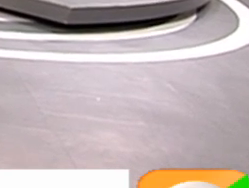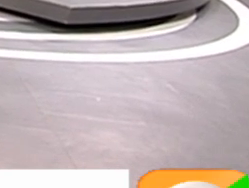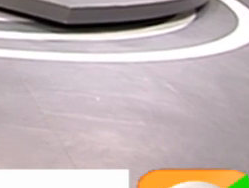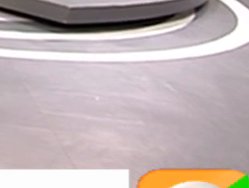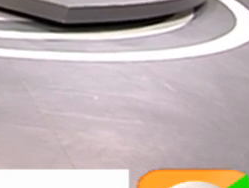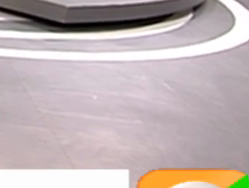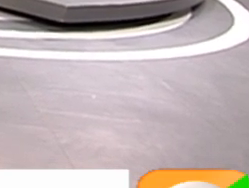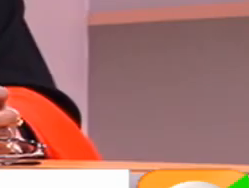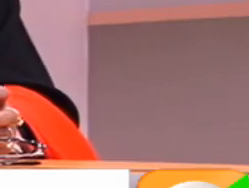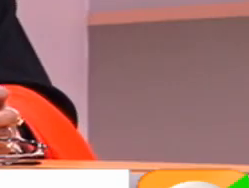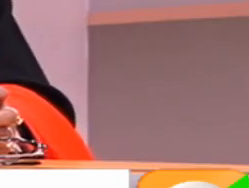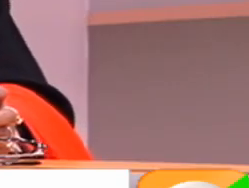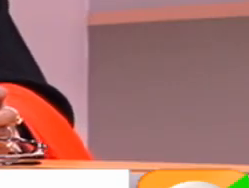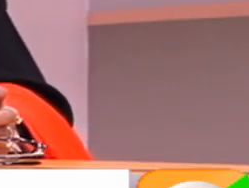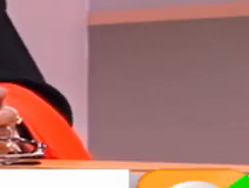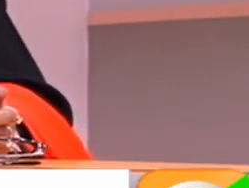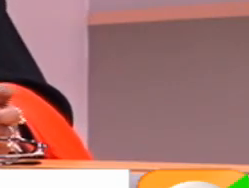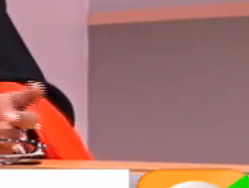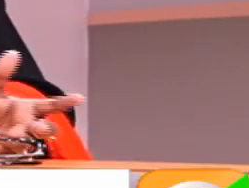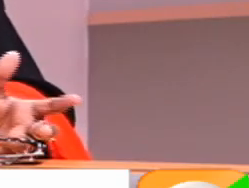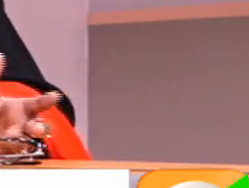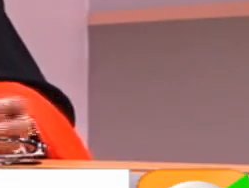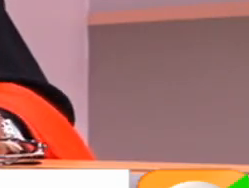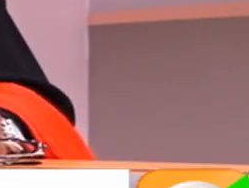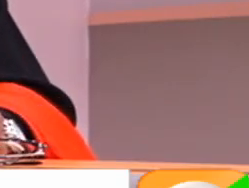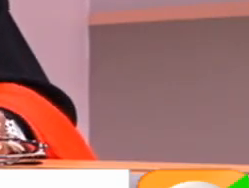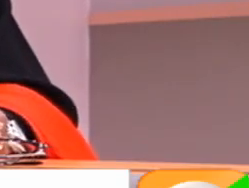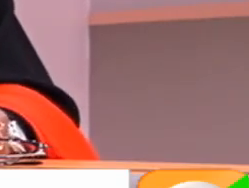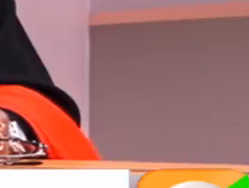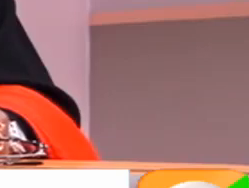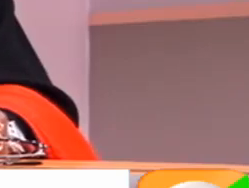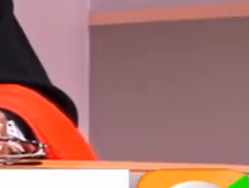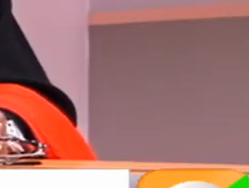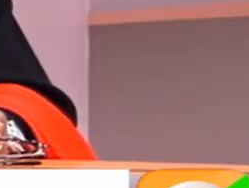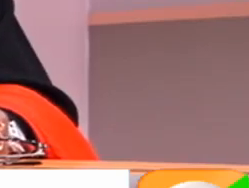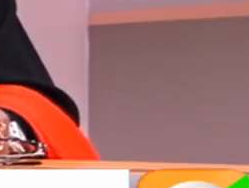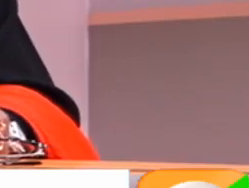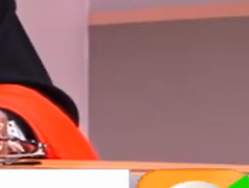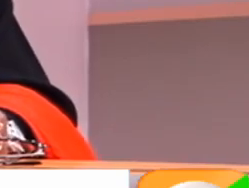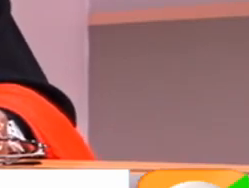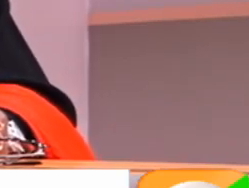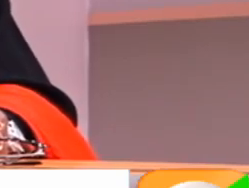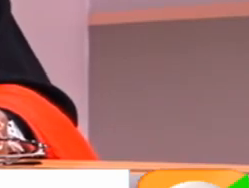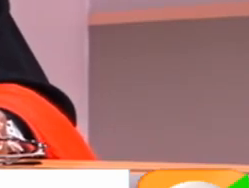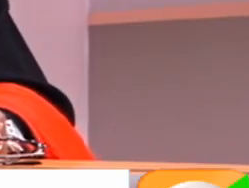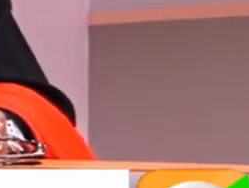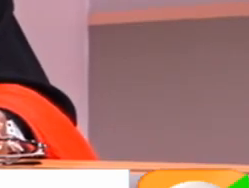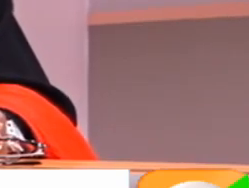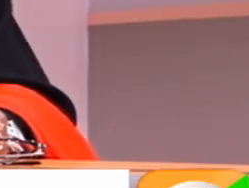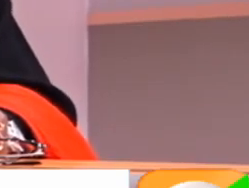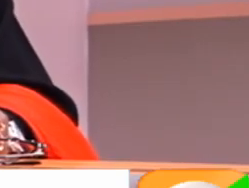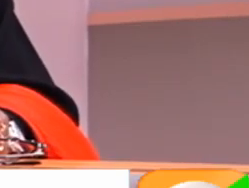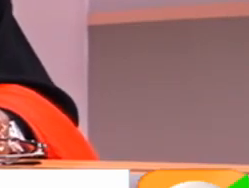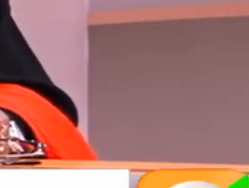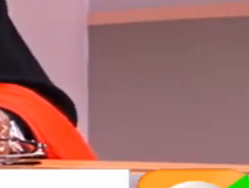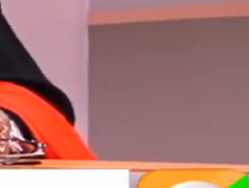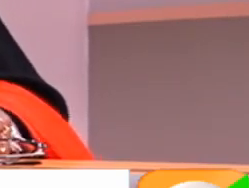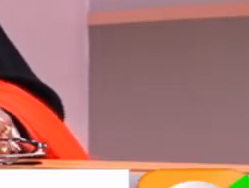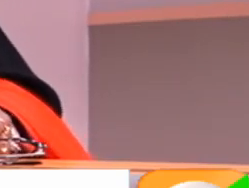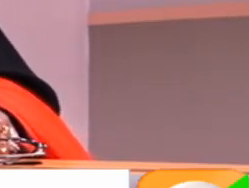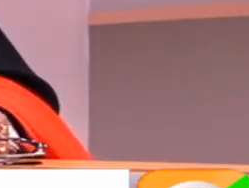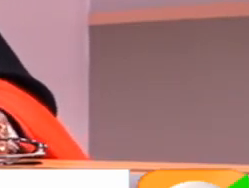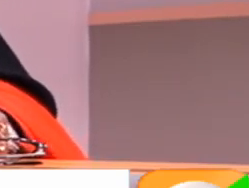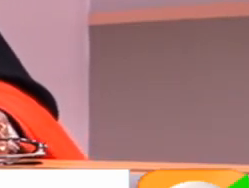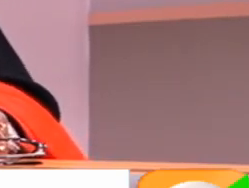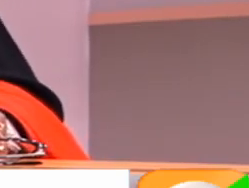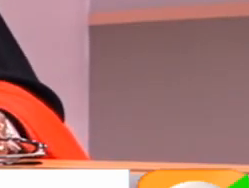daily basis. Some who live there, others who come there for business or to shop. We have all those shops, we have restaurants. Some even just come to pray at the mosques